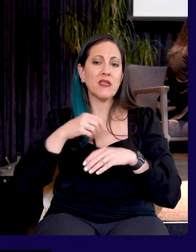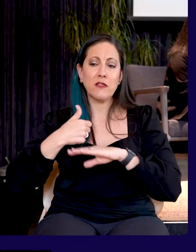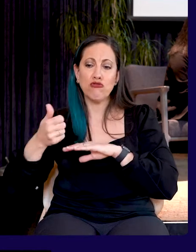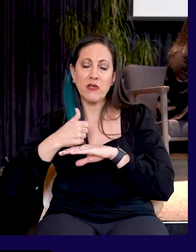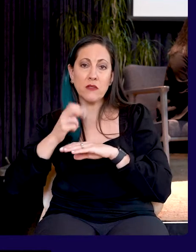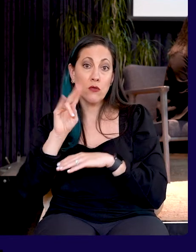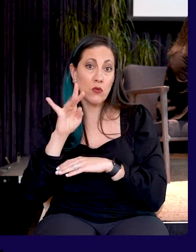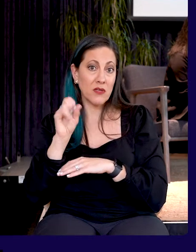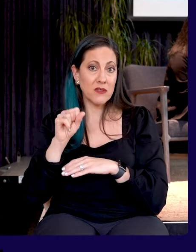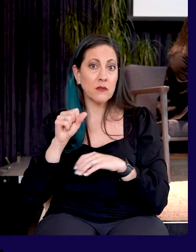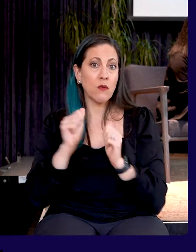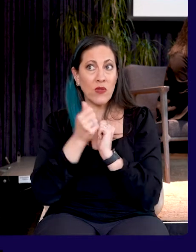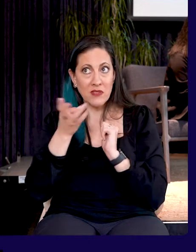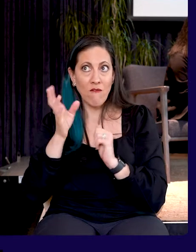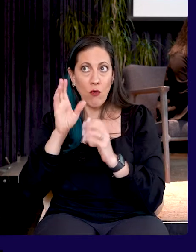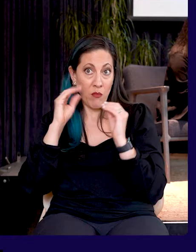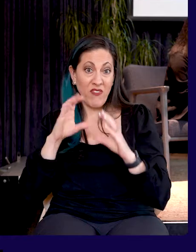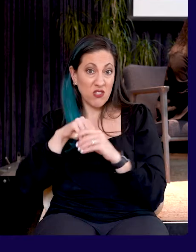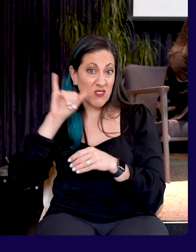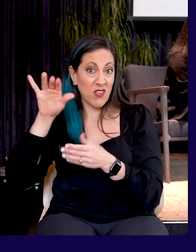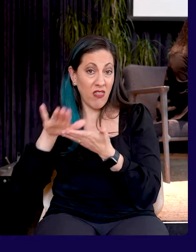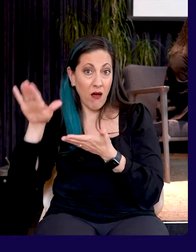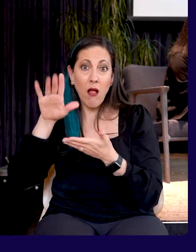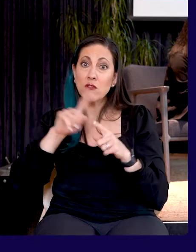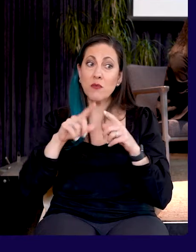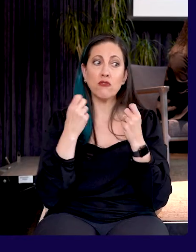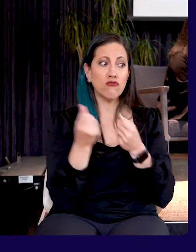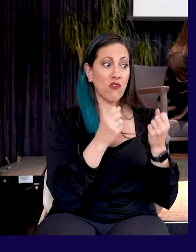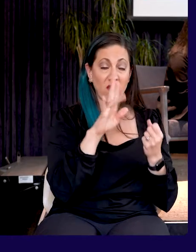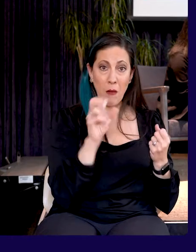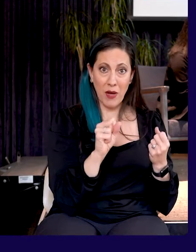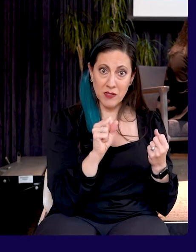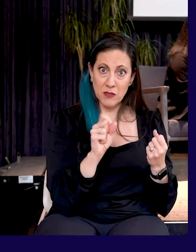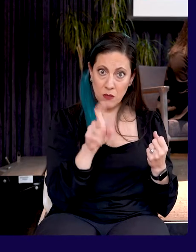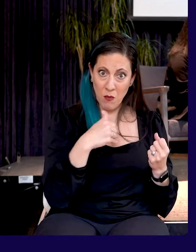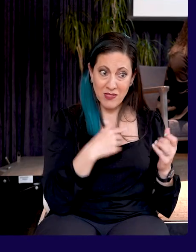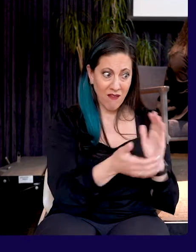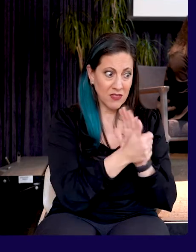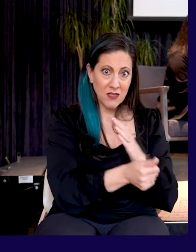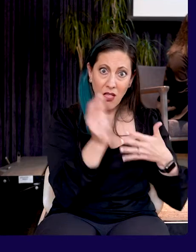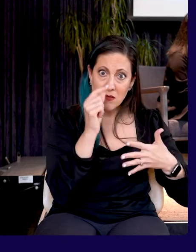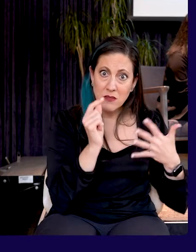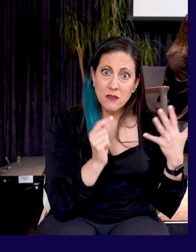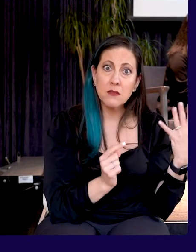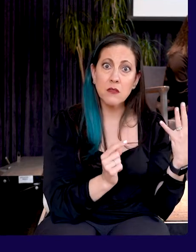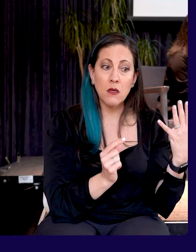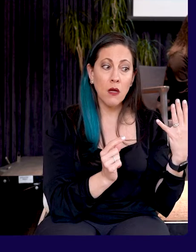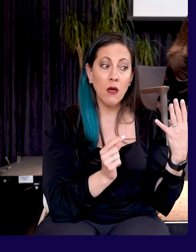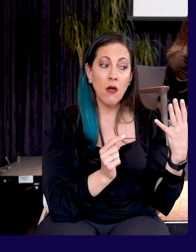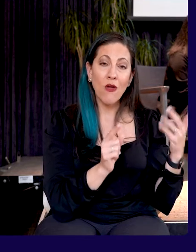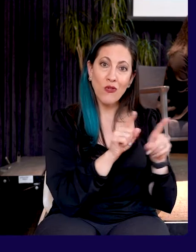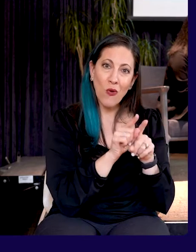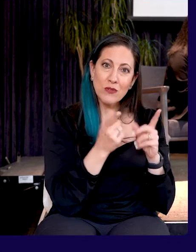professors up at CMU. And what we're discovering is driving a bus isn't just driving a bus. You need to have the skill to do that, but you're